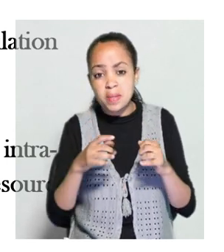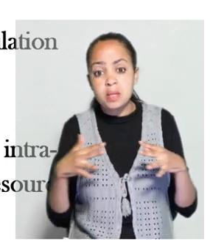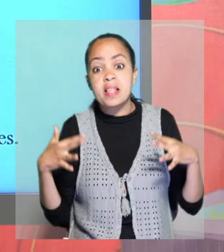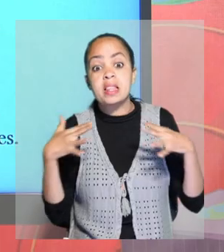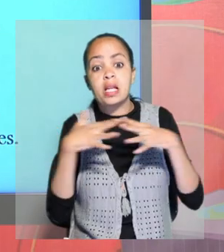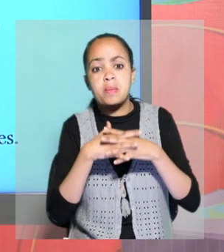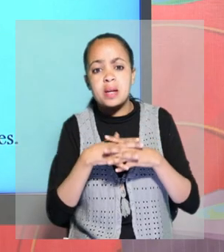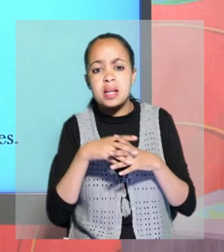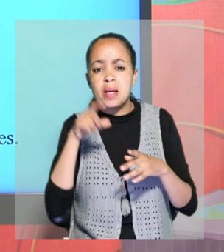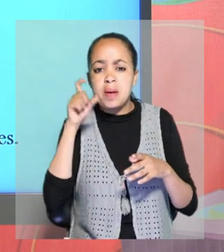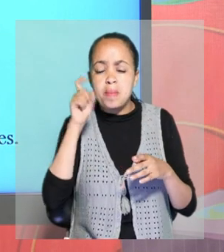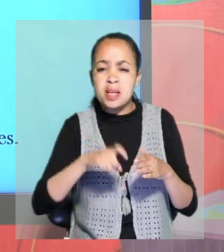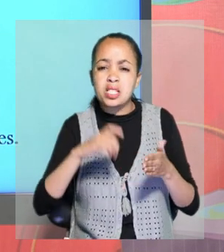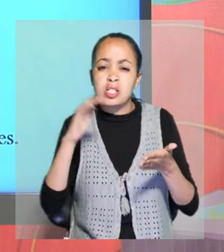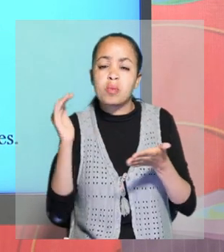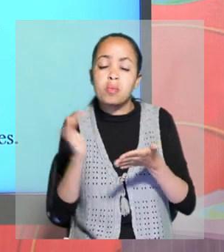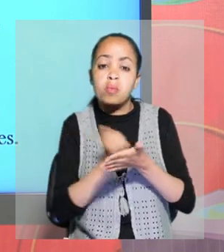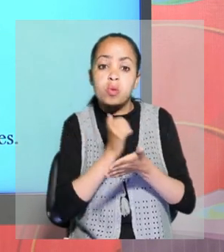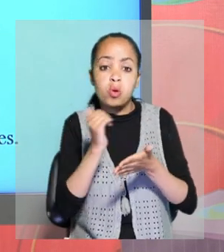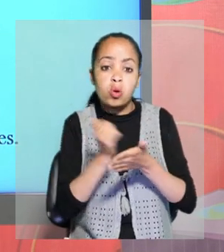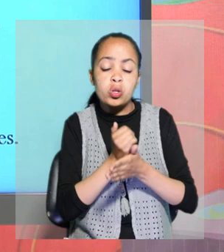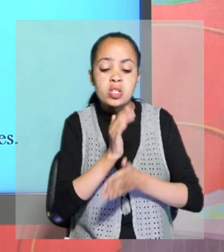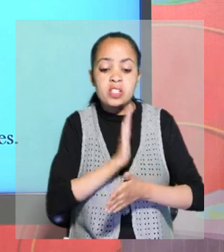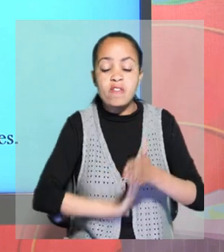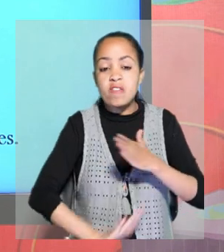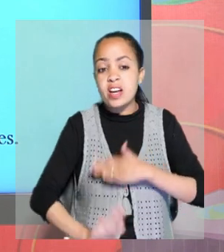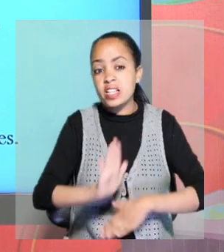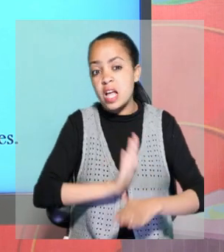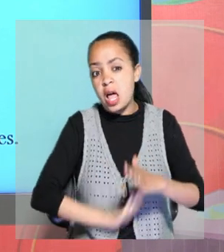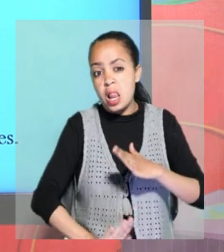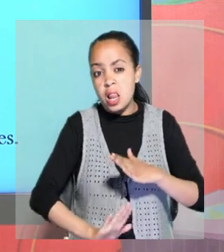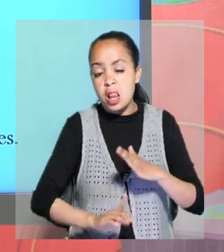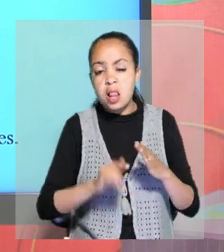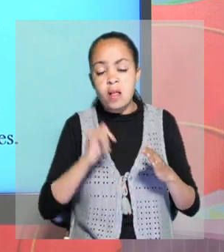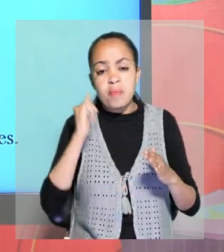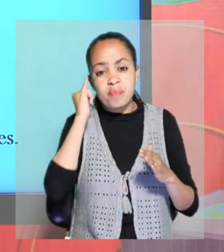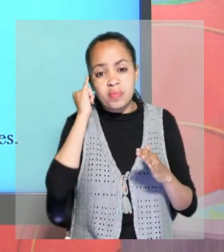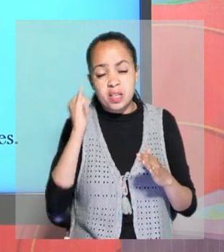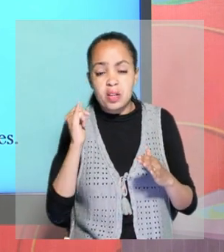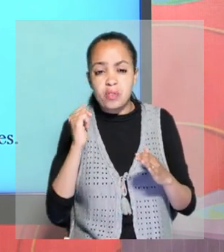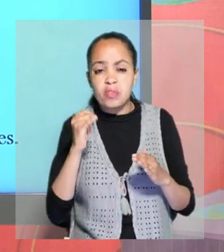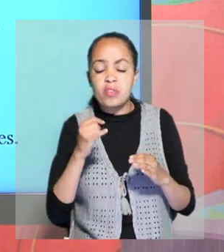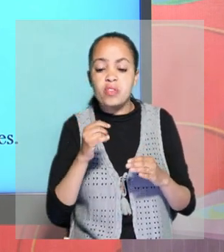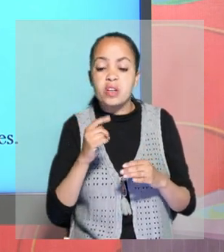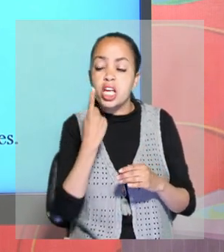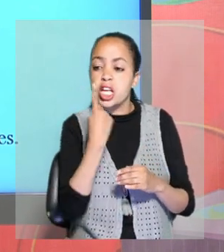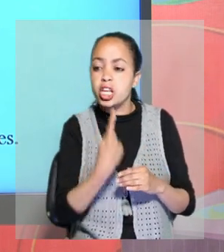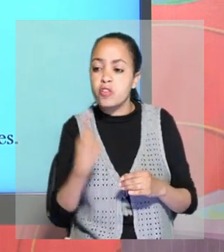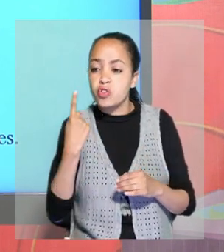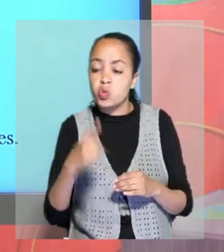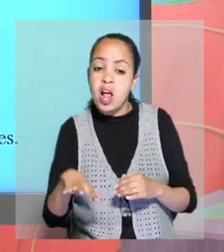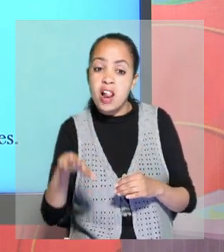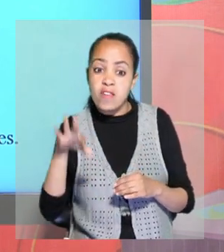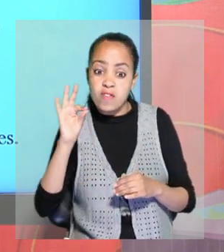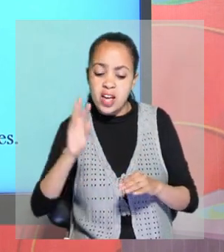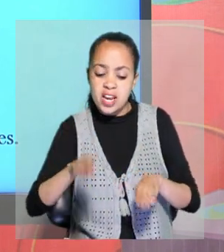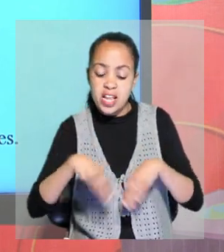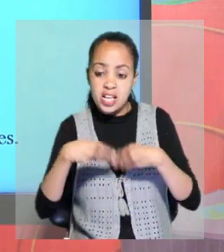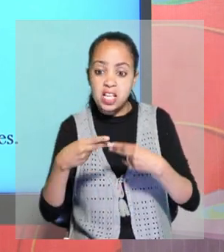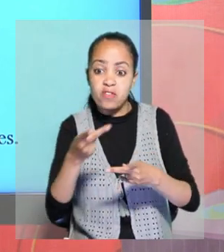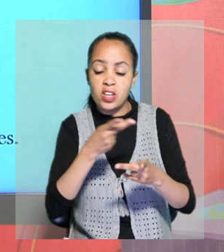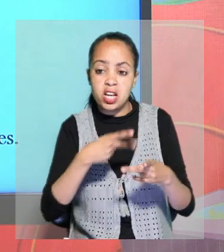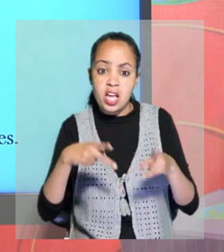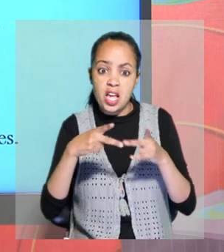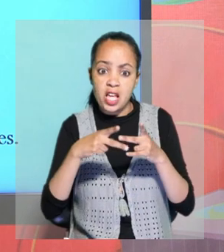interbreed, must be produced fertile offspring. If an individual found a given